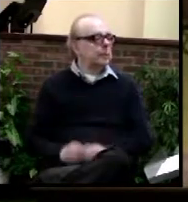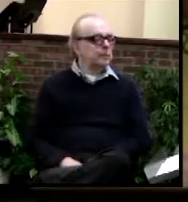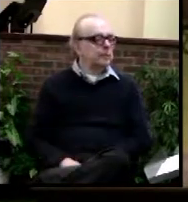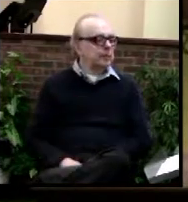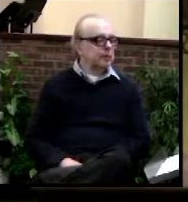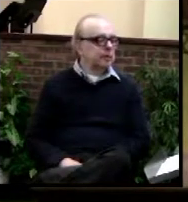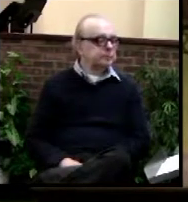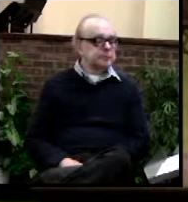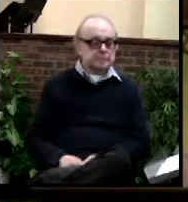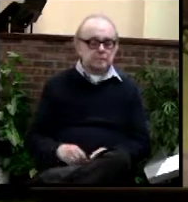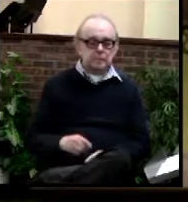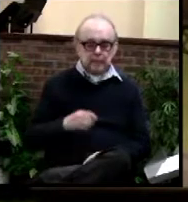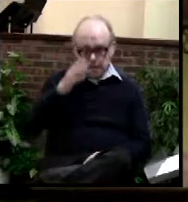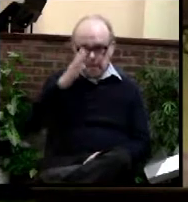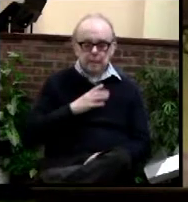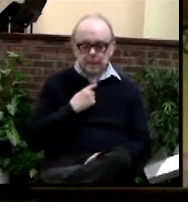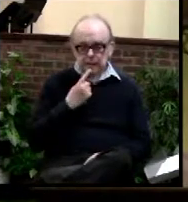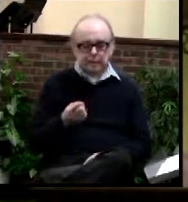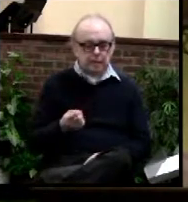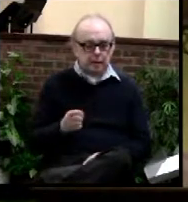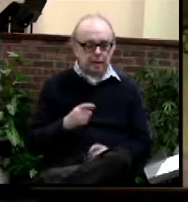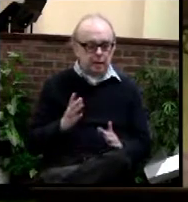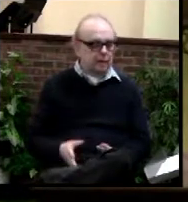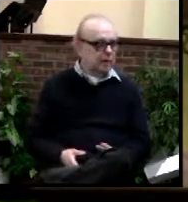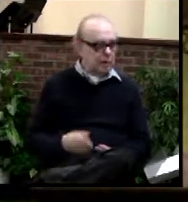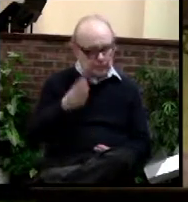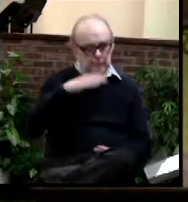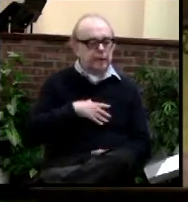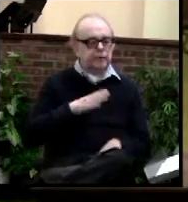And what did he say? The Bible said he just walked away.